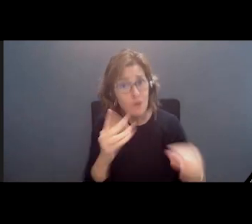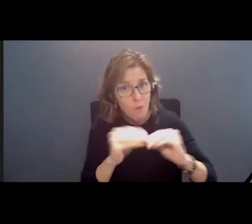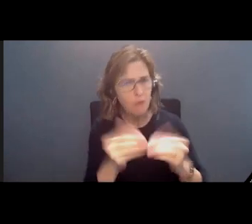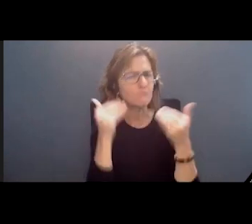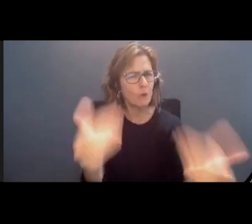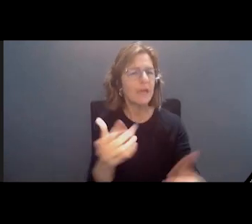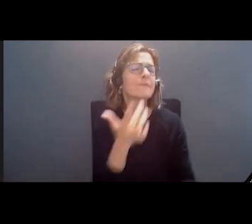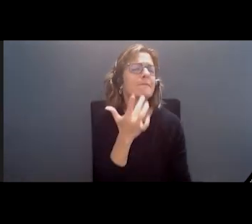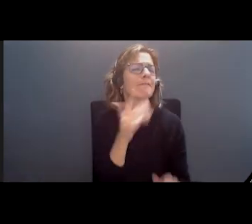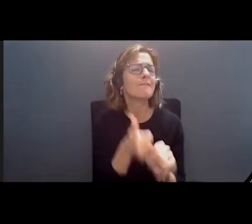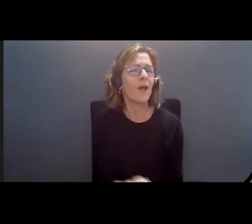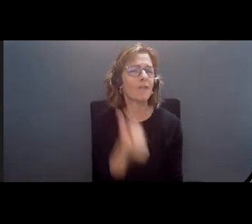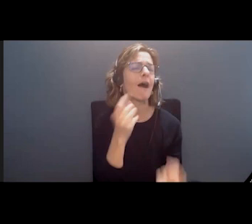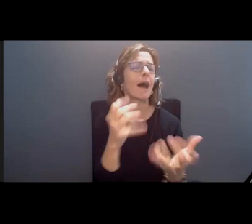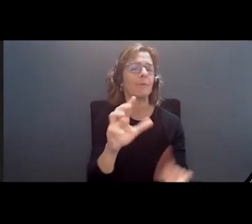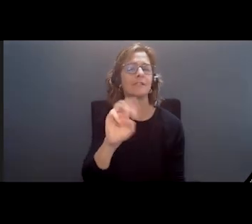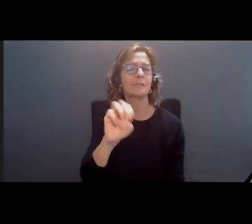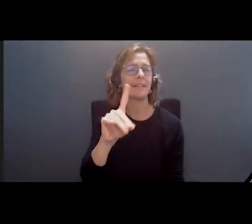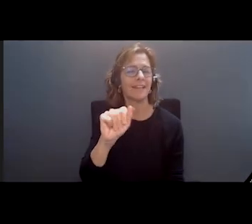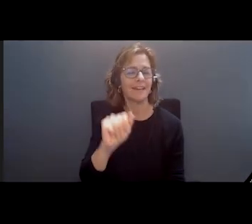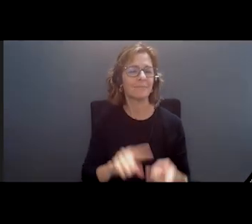Mix well and bake.